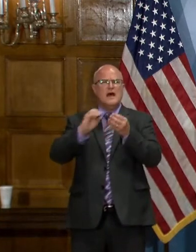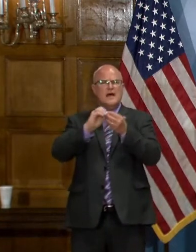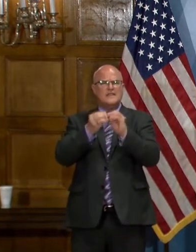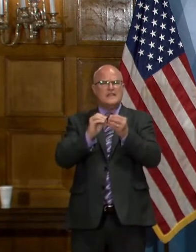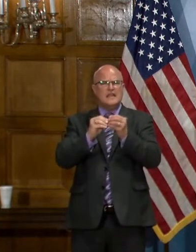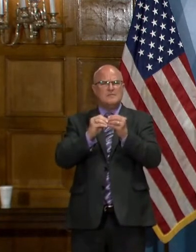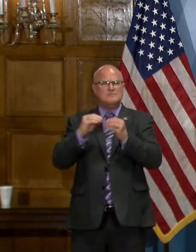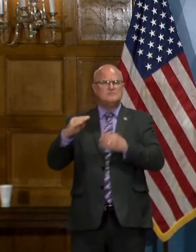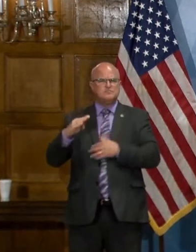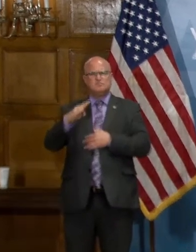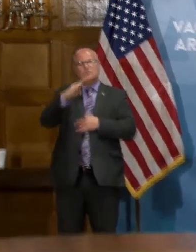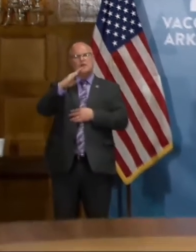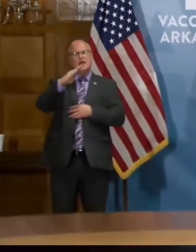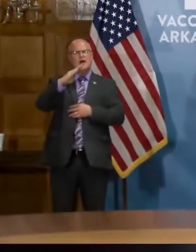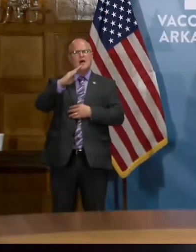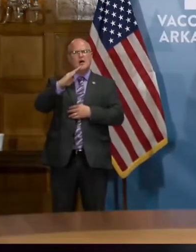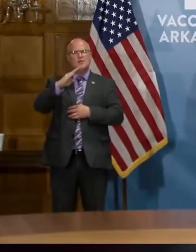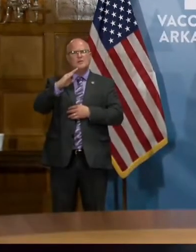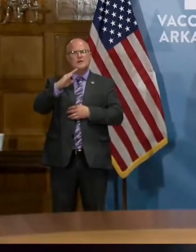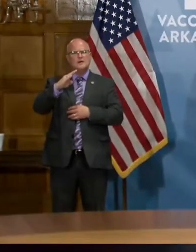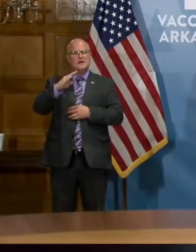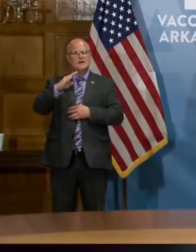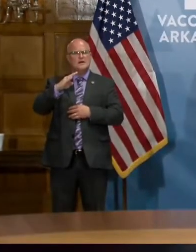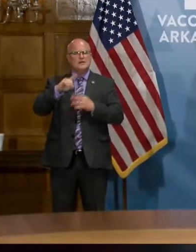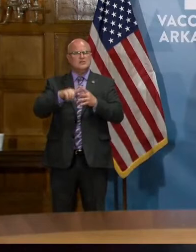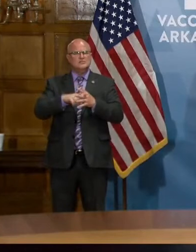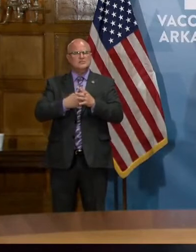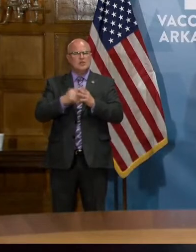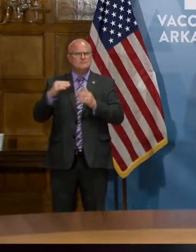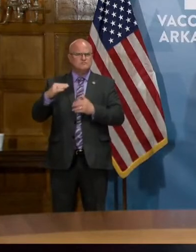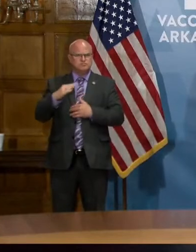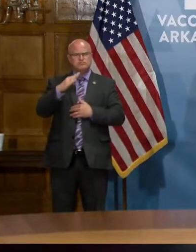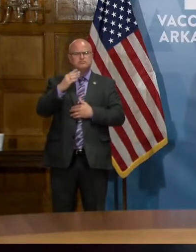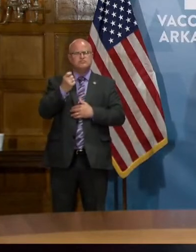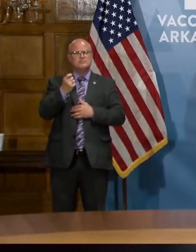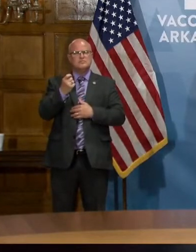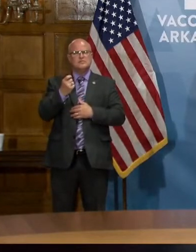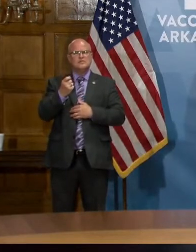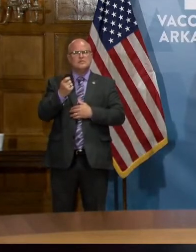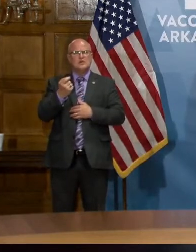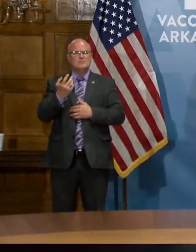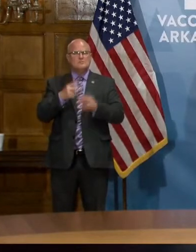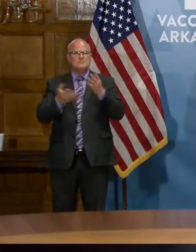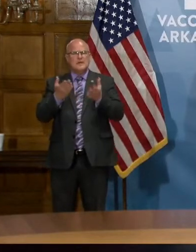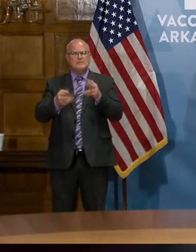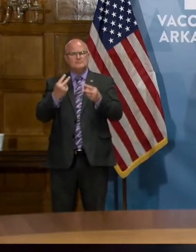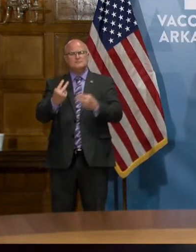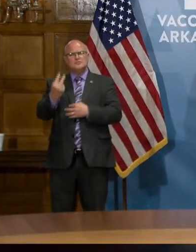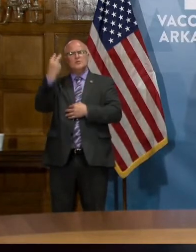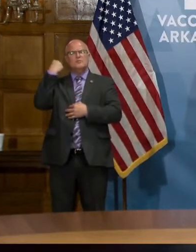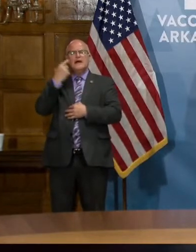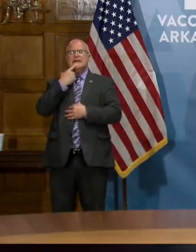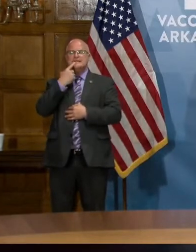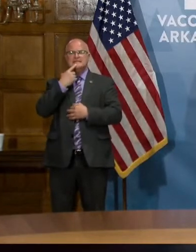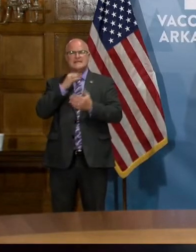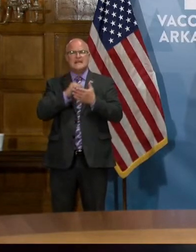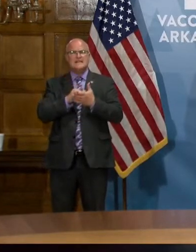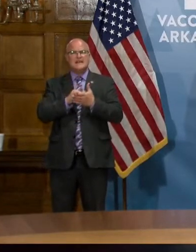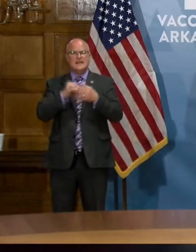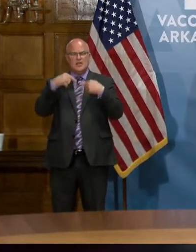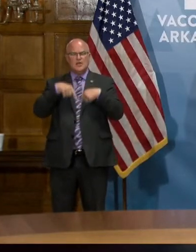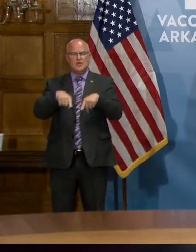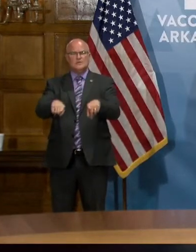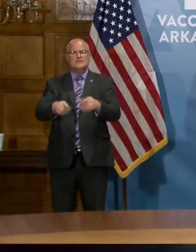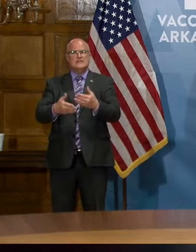numbers going up and positive starting to go up. One could look back at this and say that it